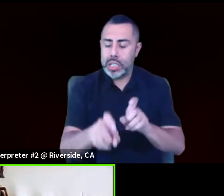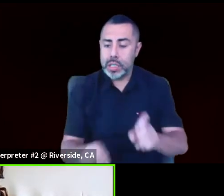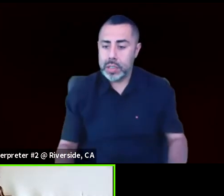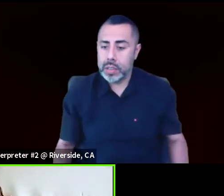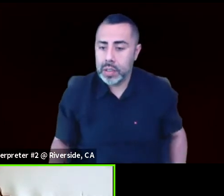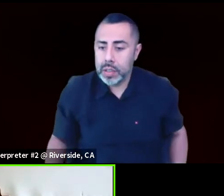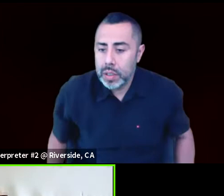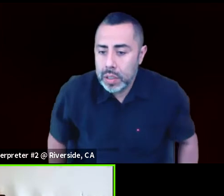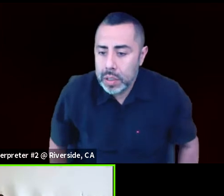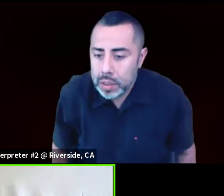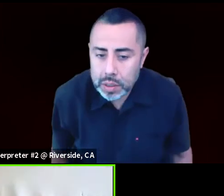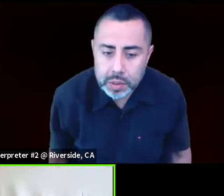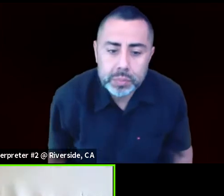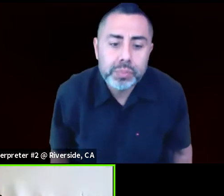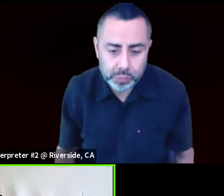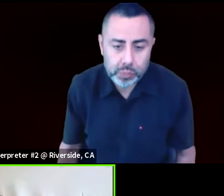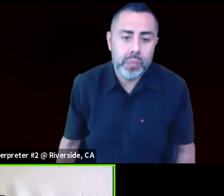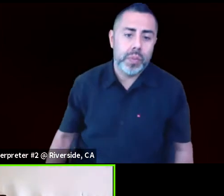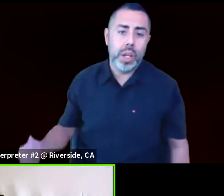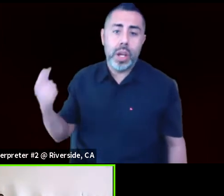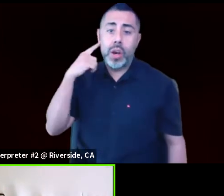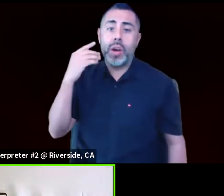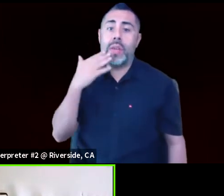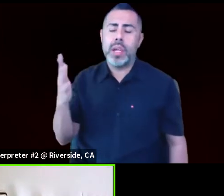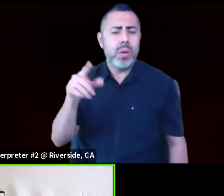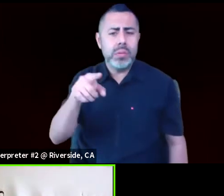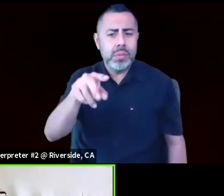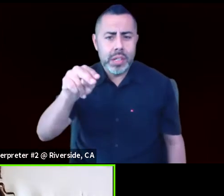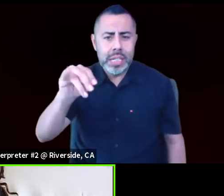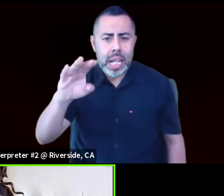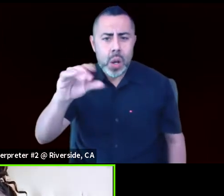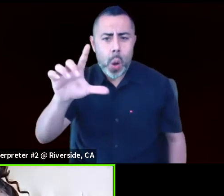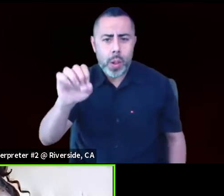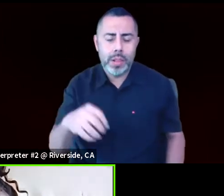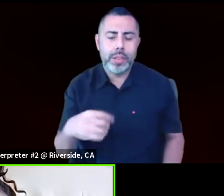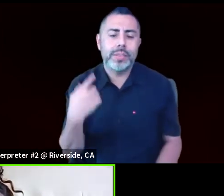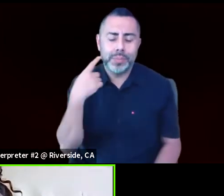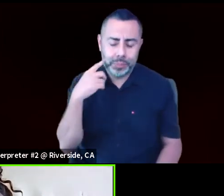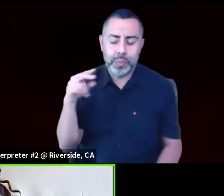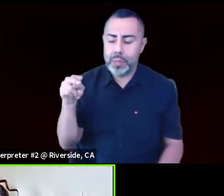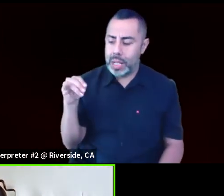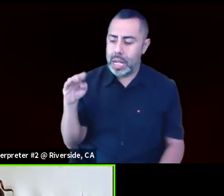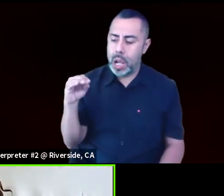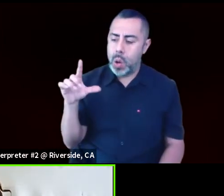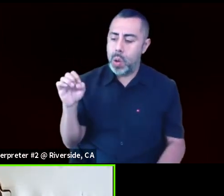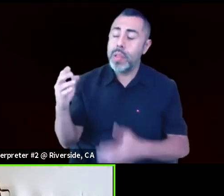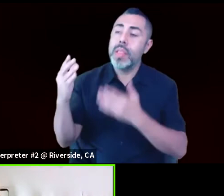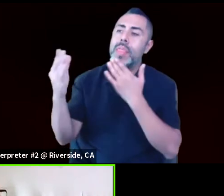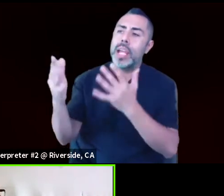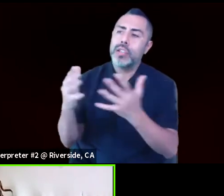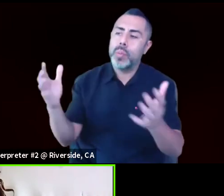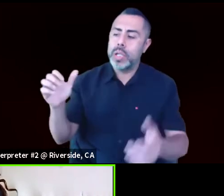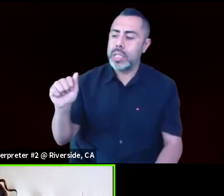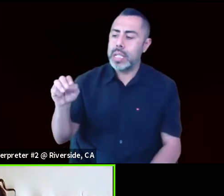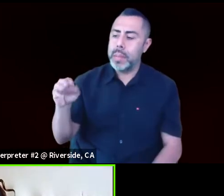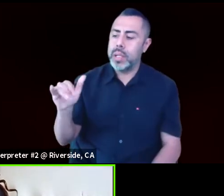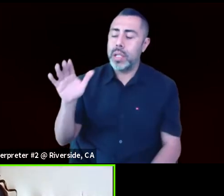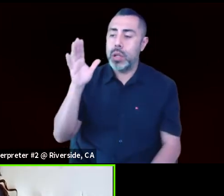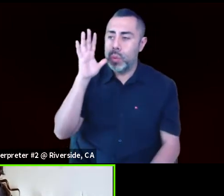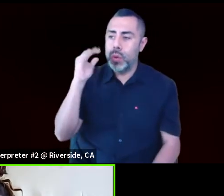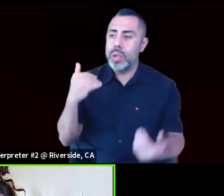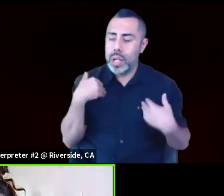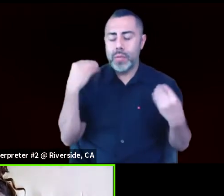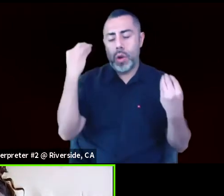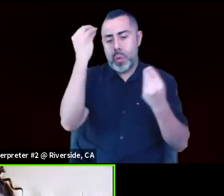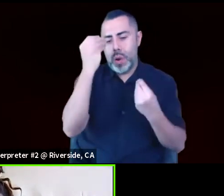Great. Thank you so much, Amy. Before we go, Nicole. We will just do a reflective five. That was a